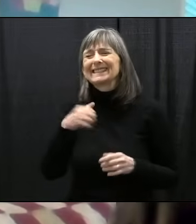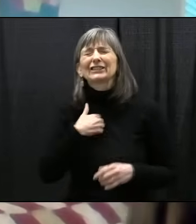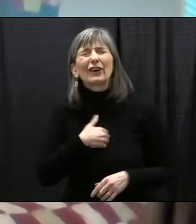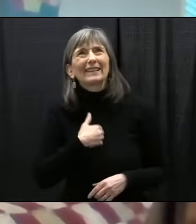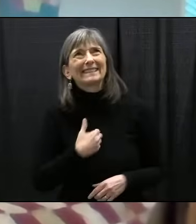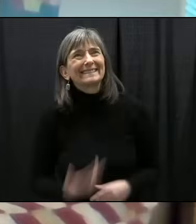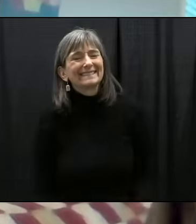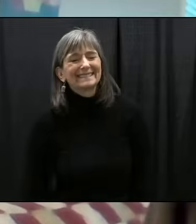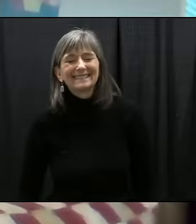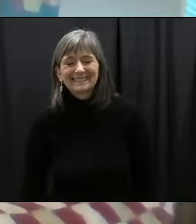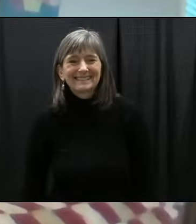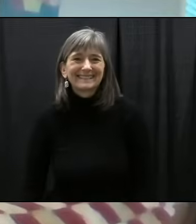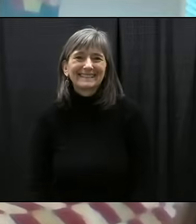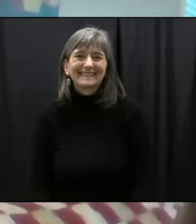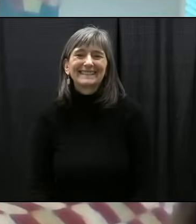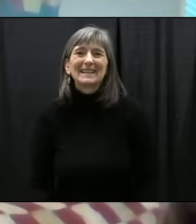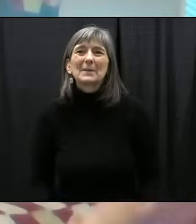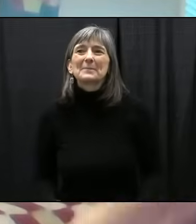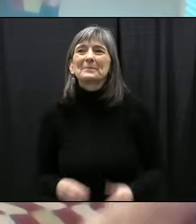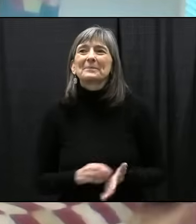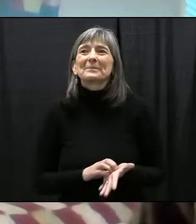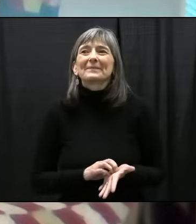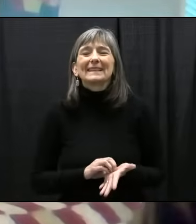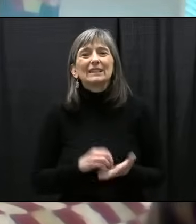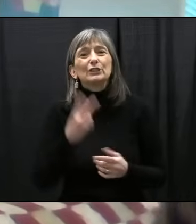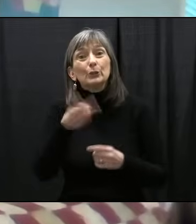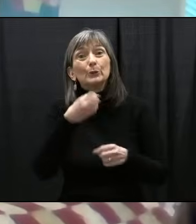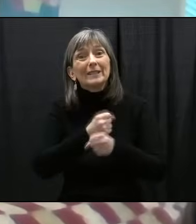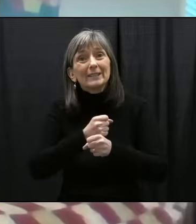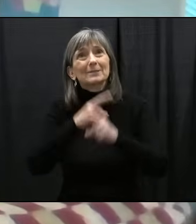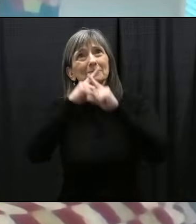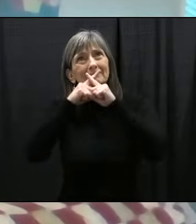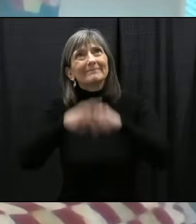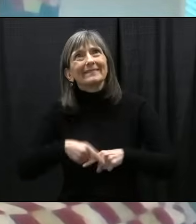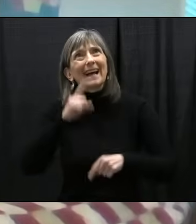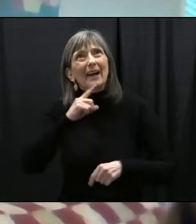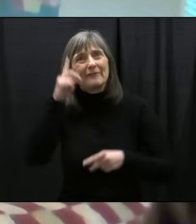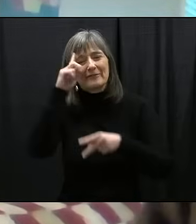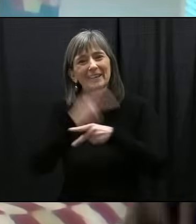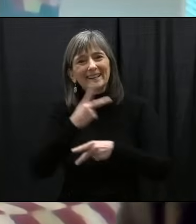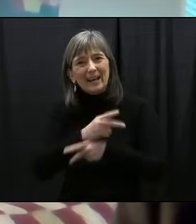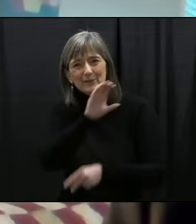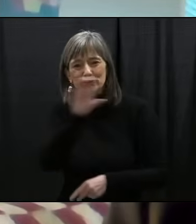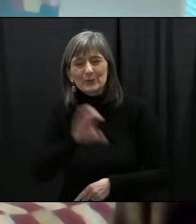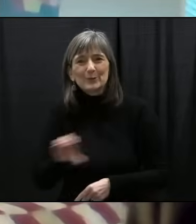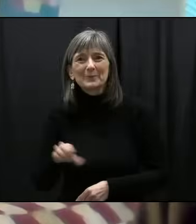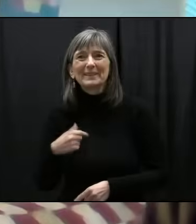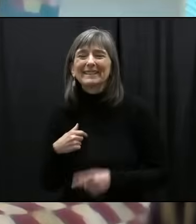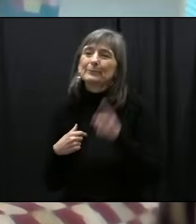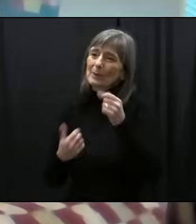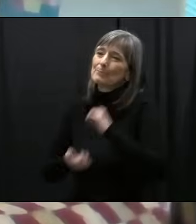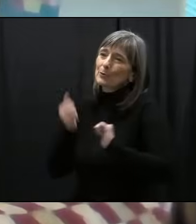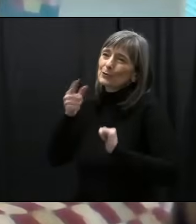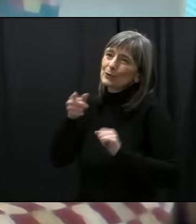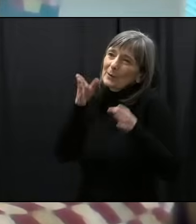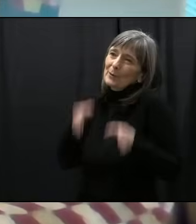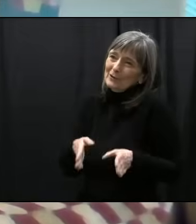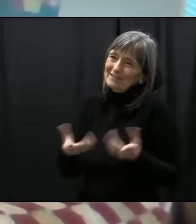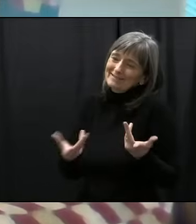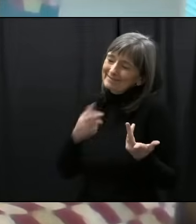Sorry. You think after 2 years of Zoom calls, I'd have that figured out. It's usually in person.